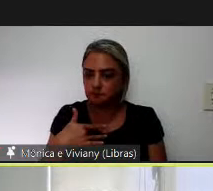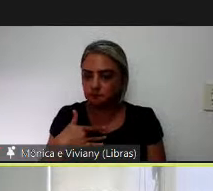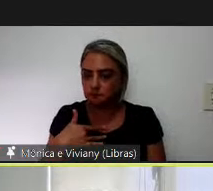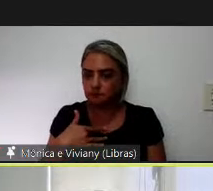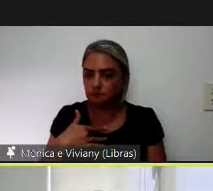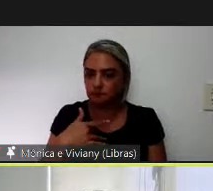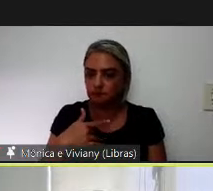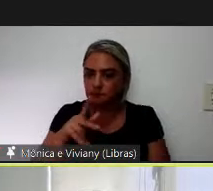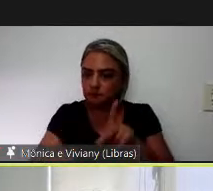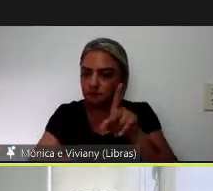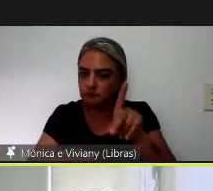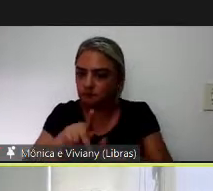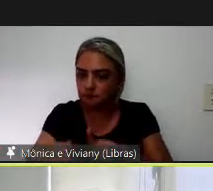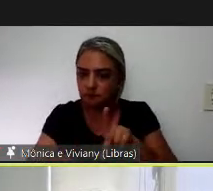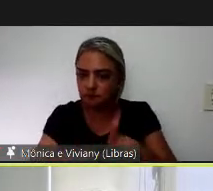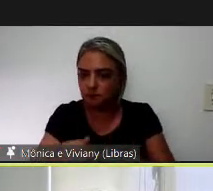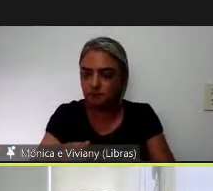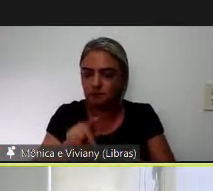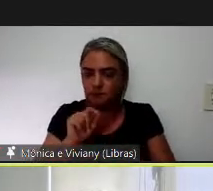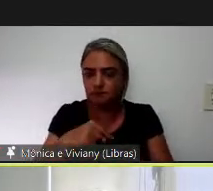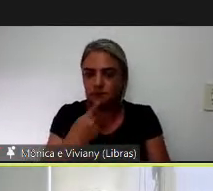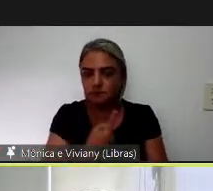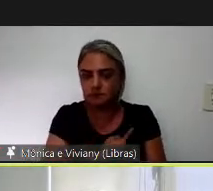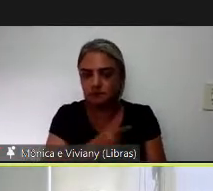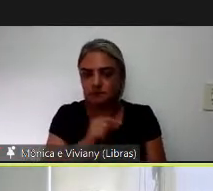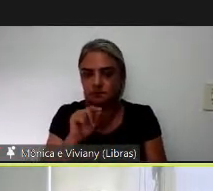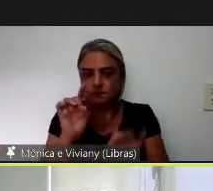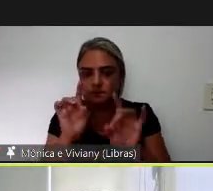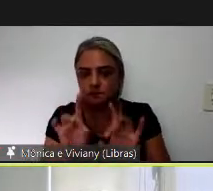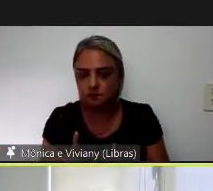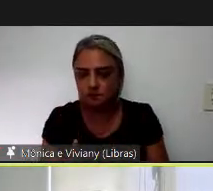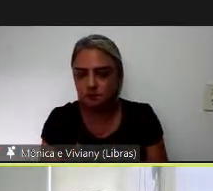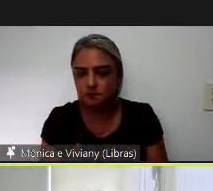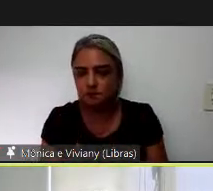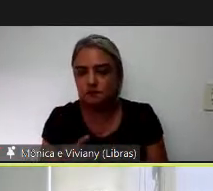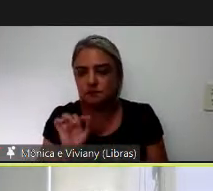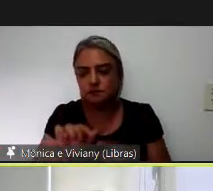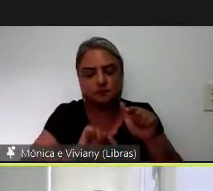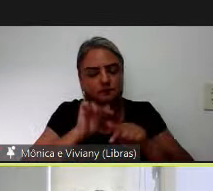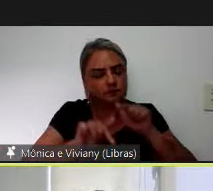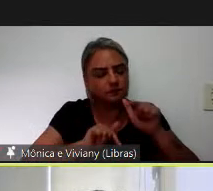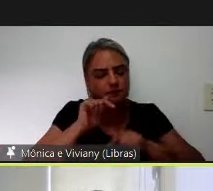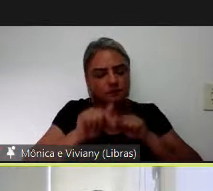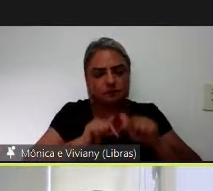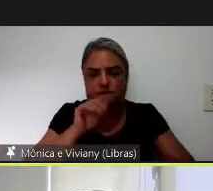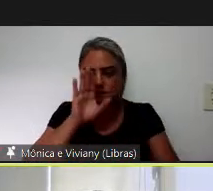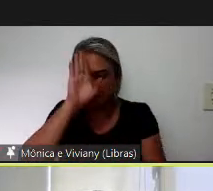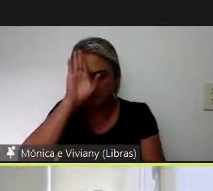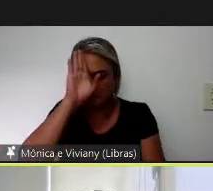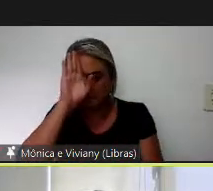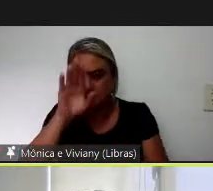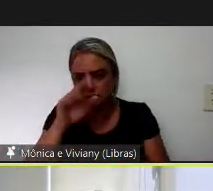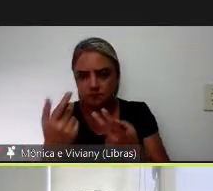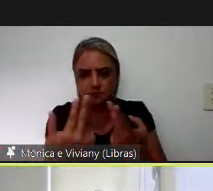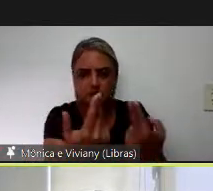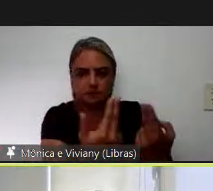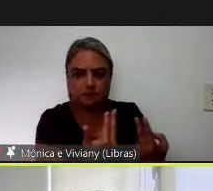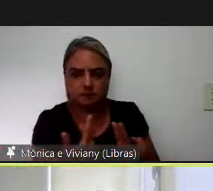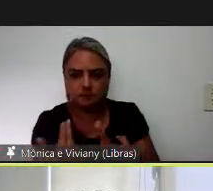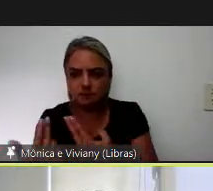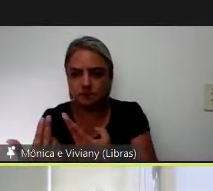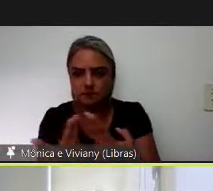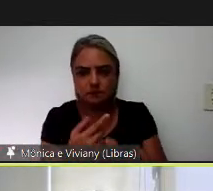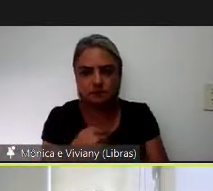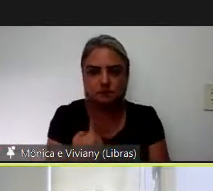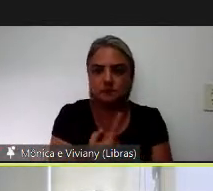the quality of life of the population. And in our case, that we